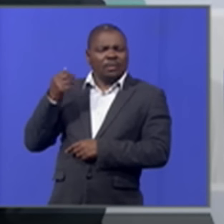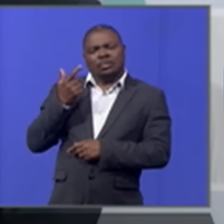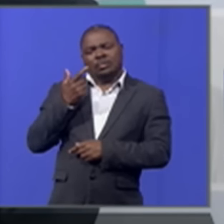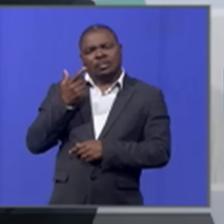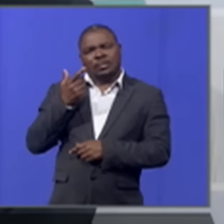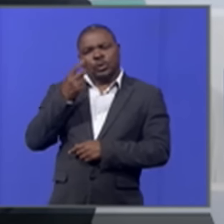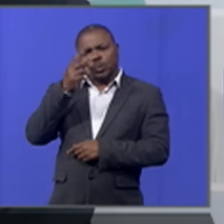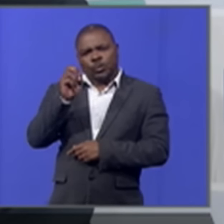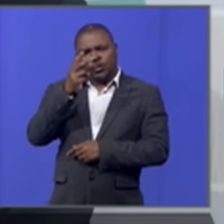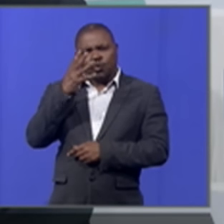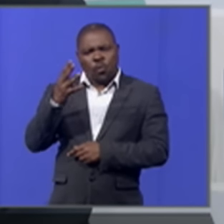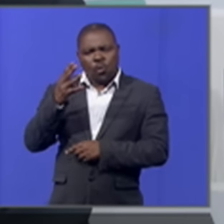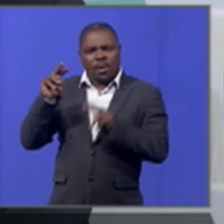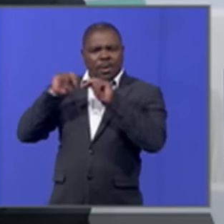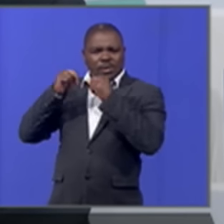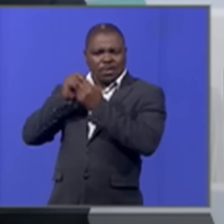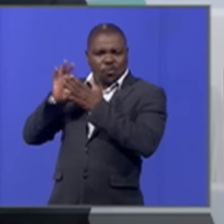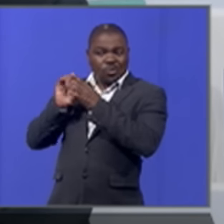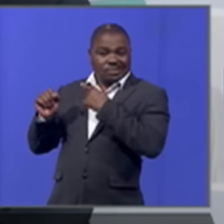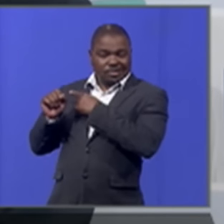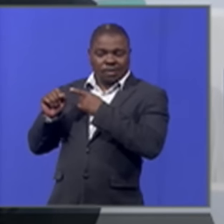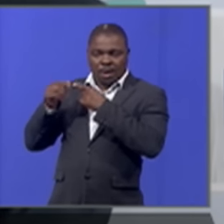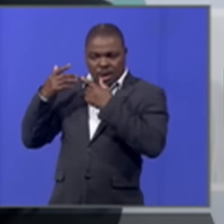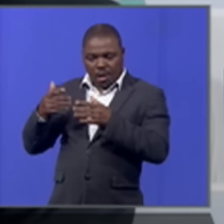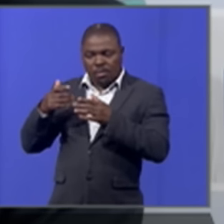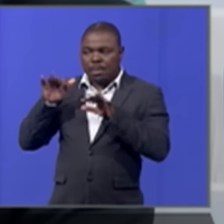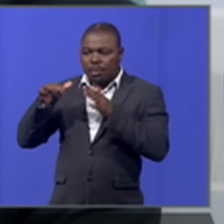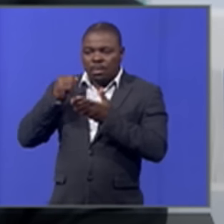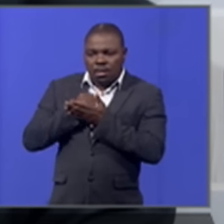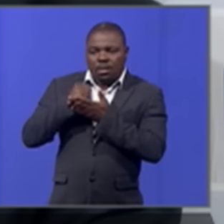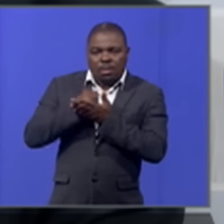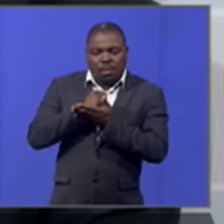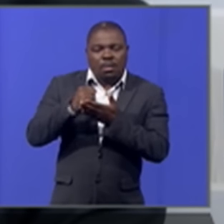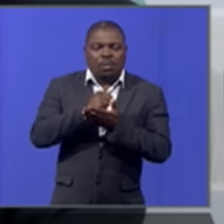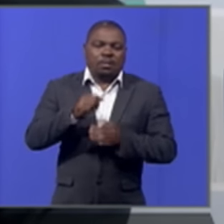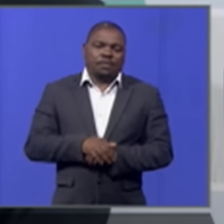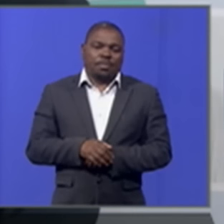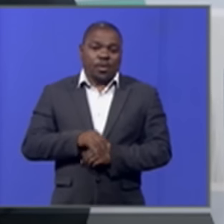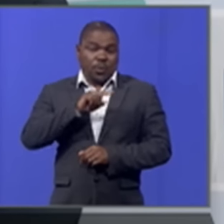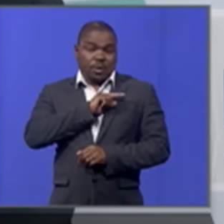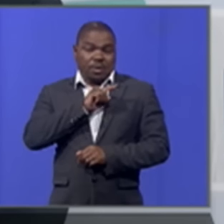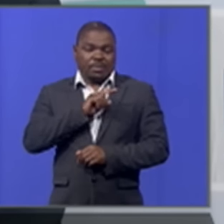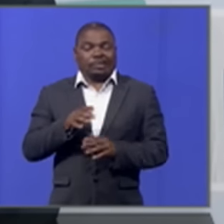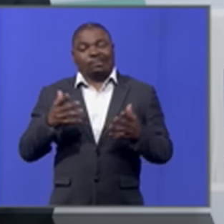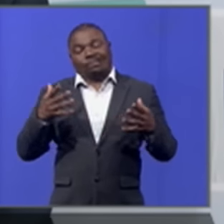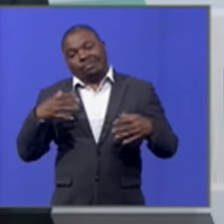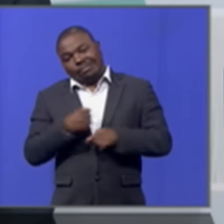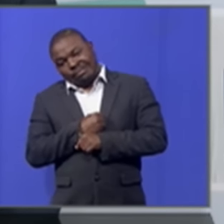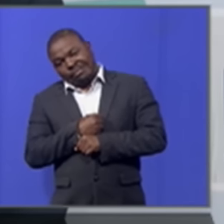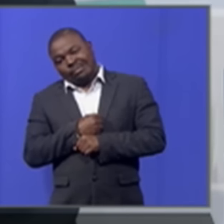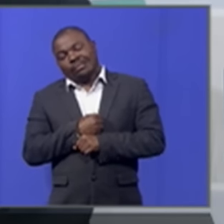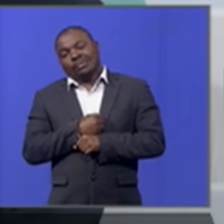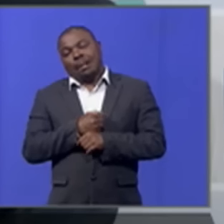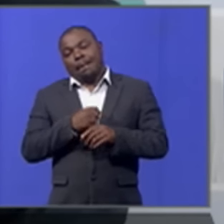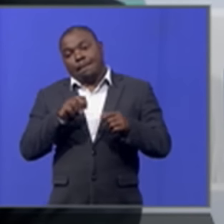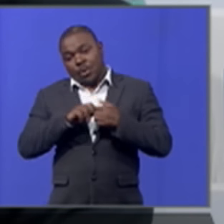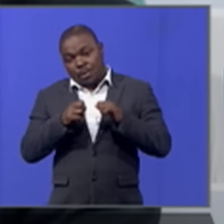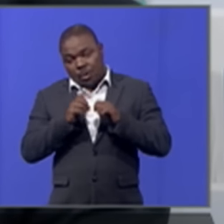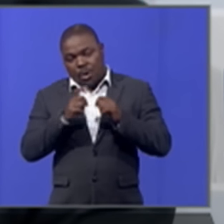in 2024. This is despite the fact that we regrettably